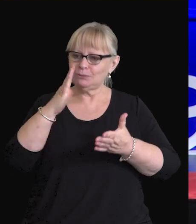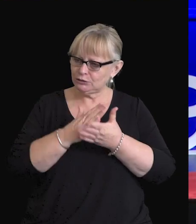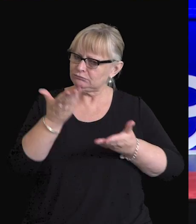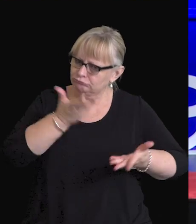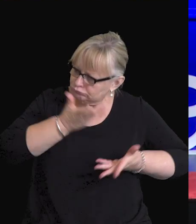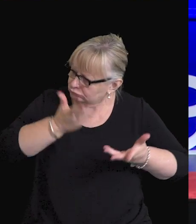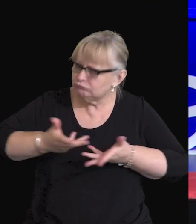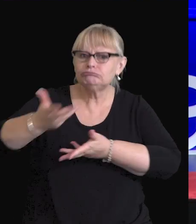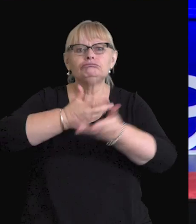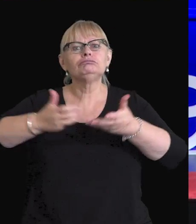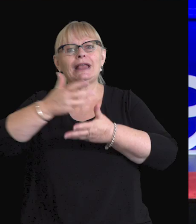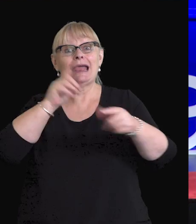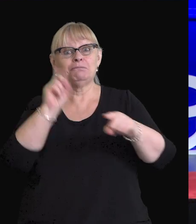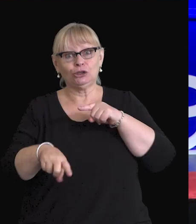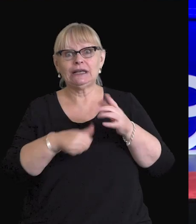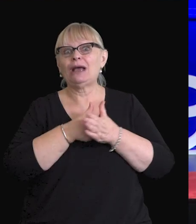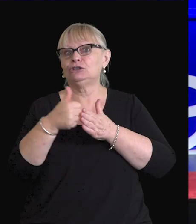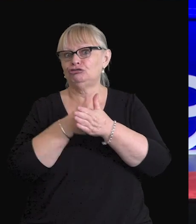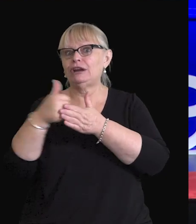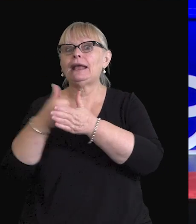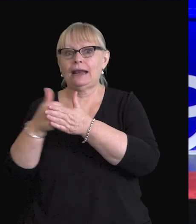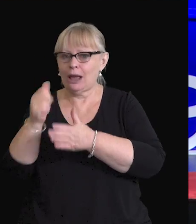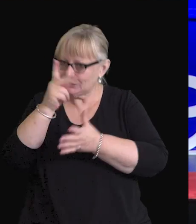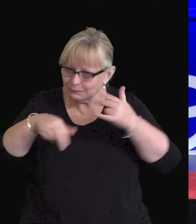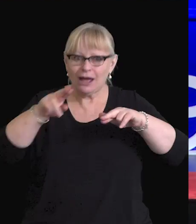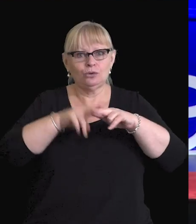deliberative, and most important, regular, embedded.